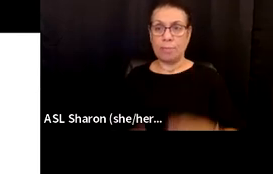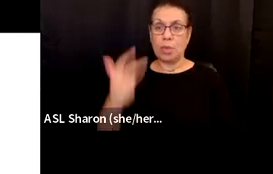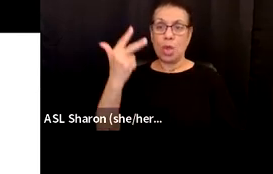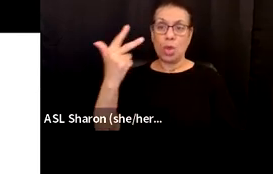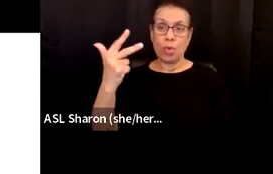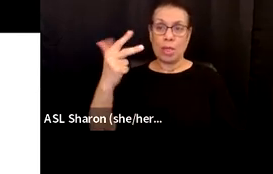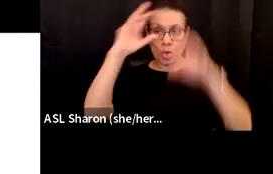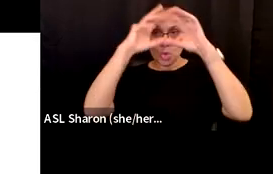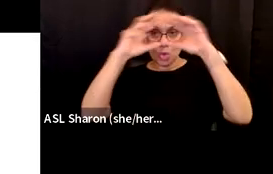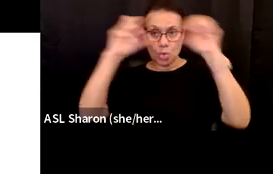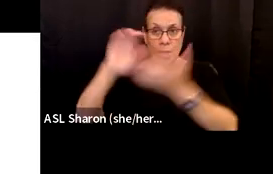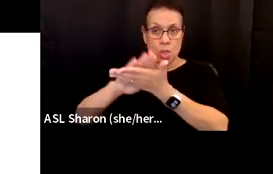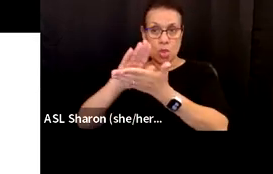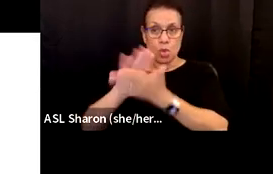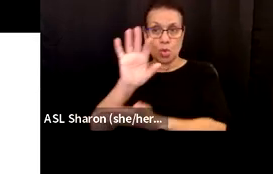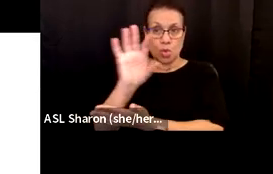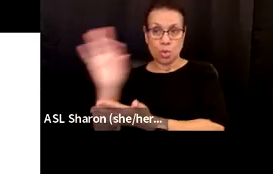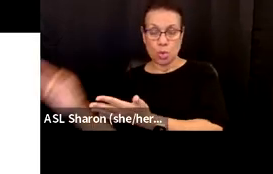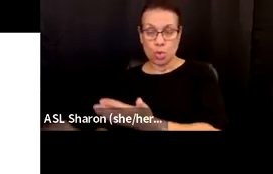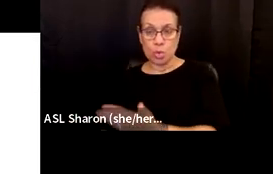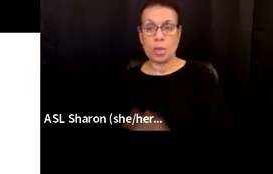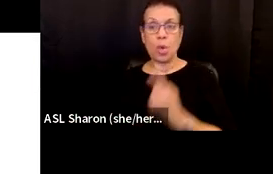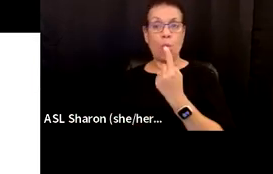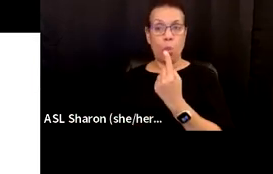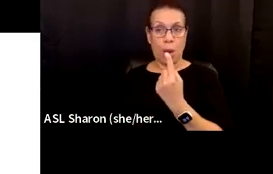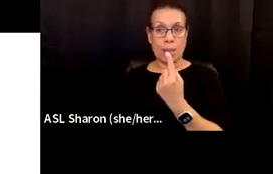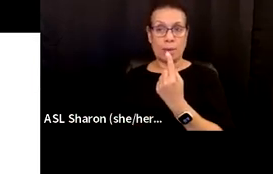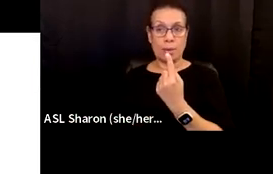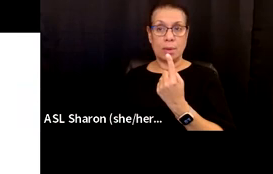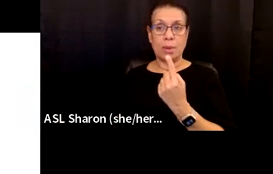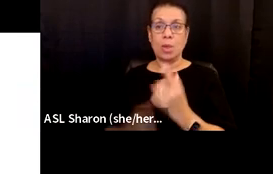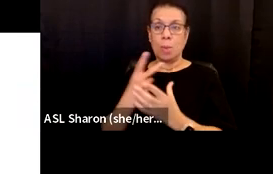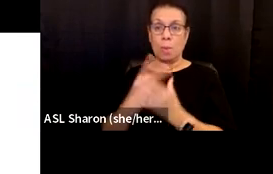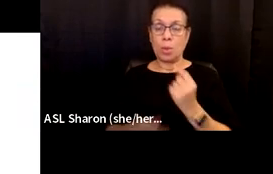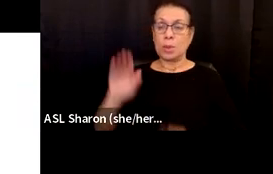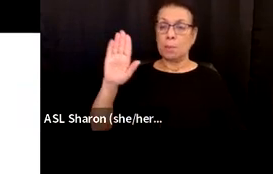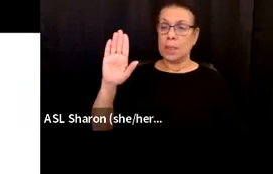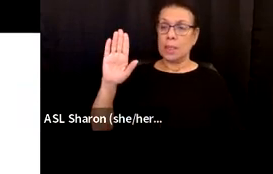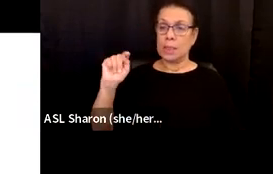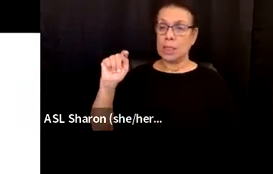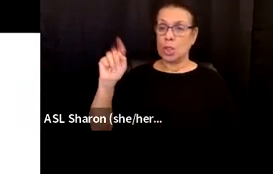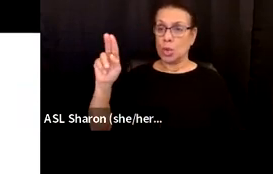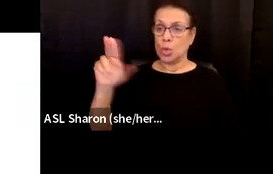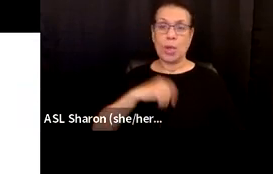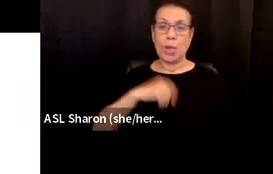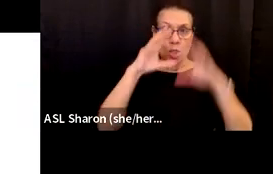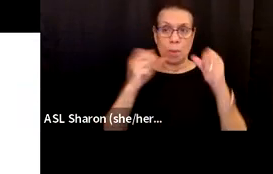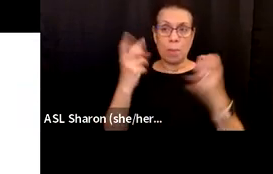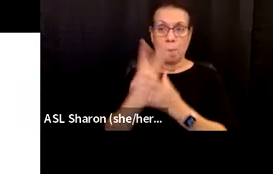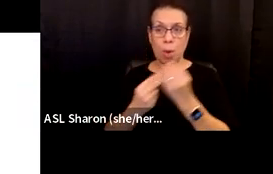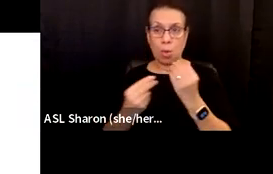superintendent of schools and there's one joint appointment between the btu and the superintendent of schools for a